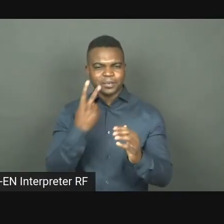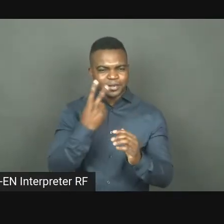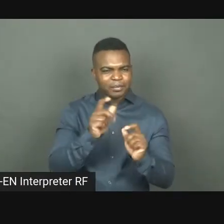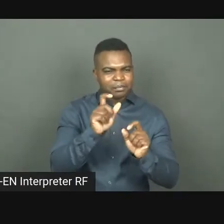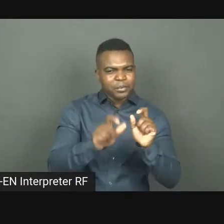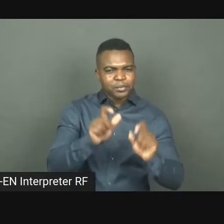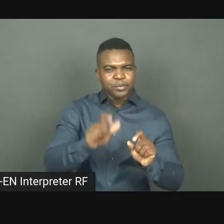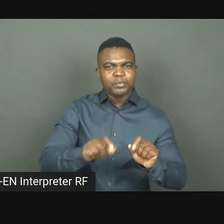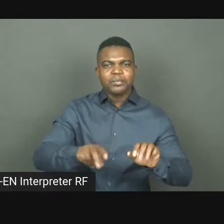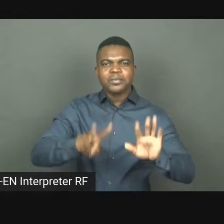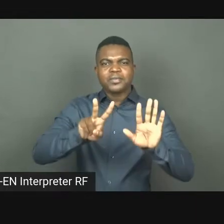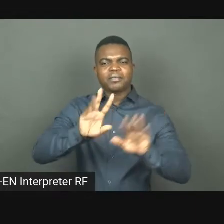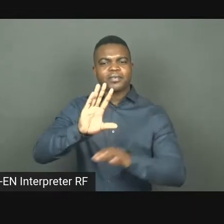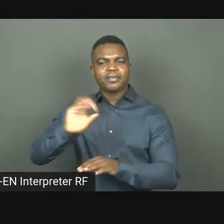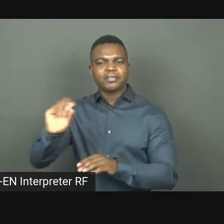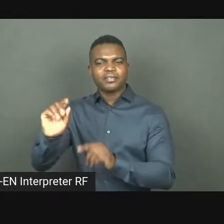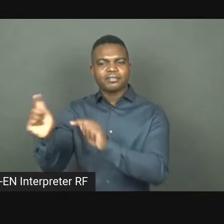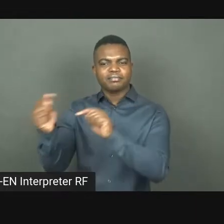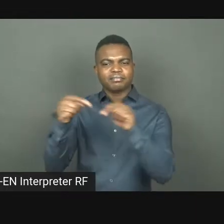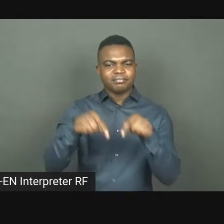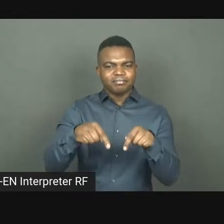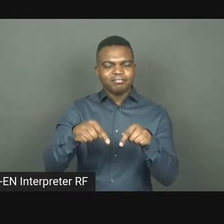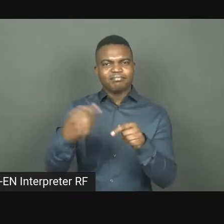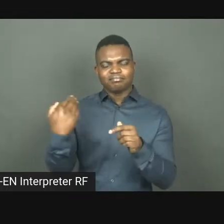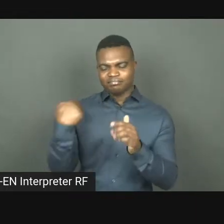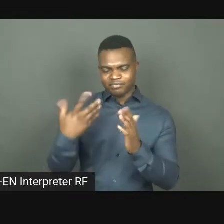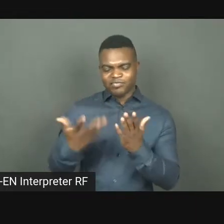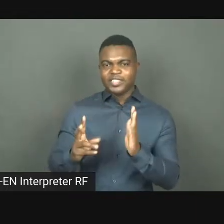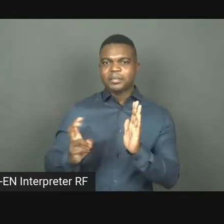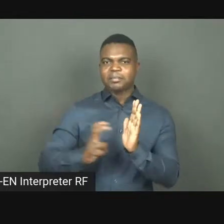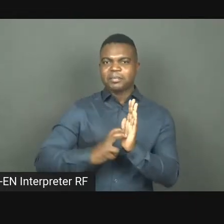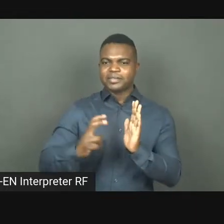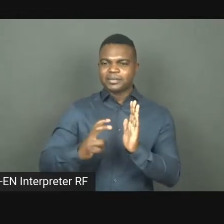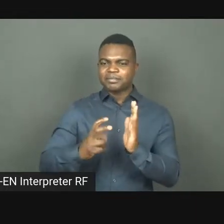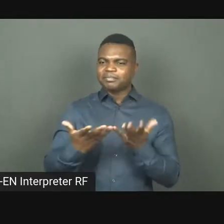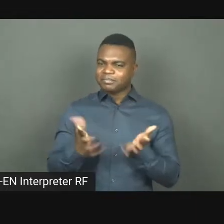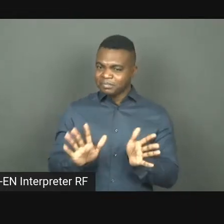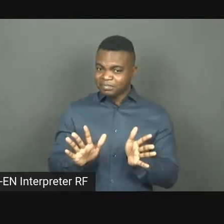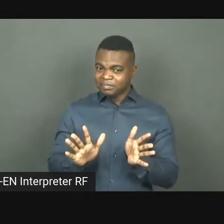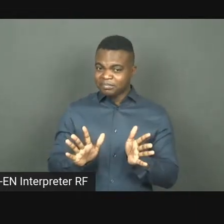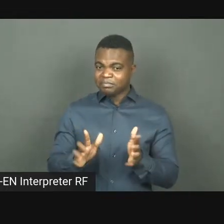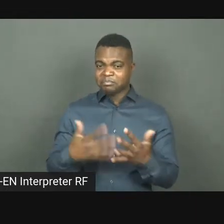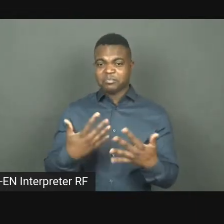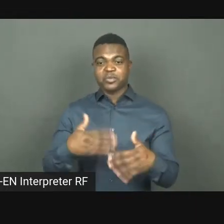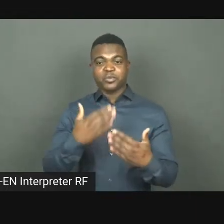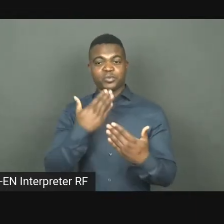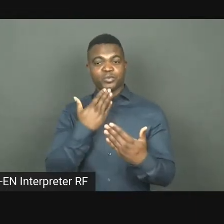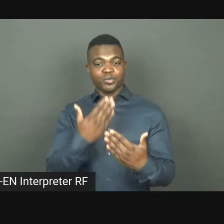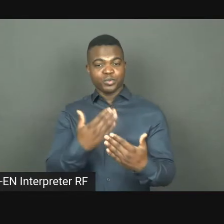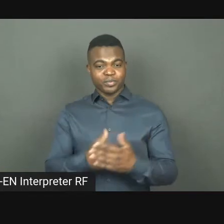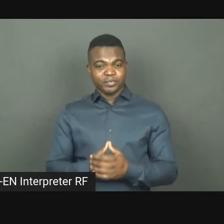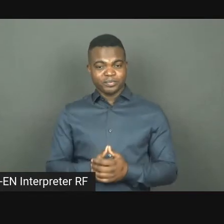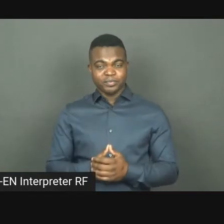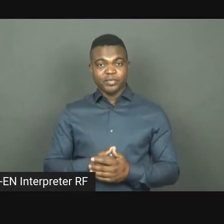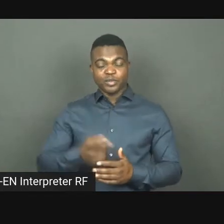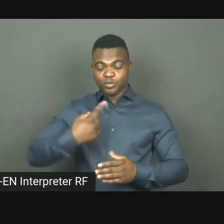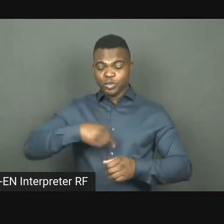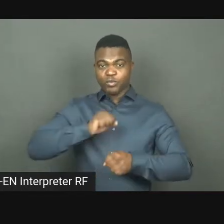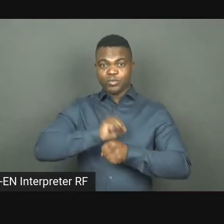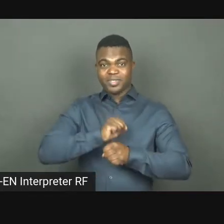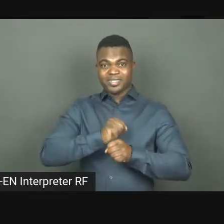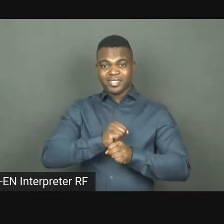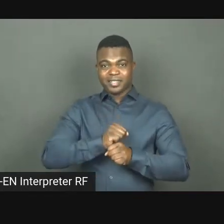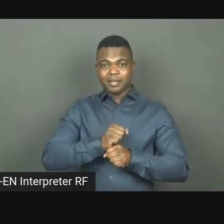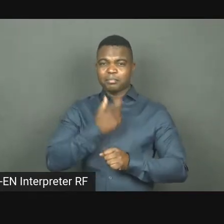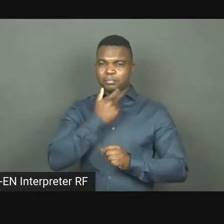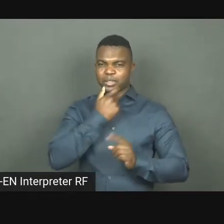I can report that we have an excellent set of committed, knowledgeable and passionate board members, most of whom are involved in this CHS exchange in one